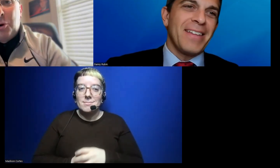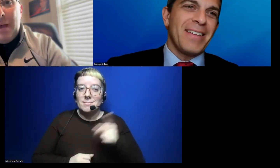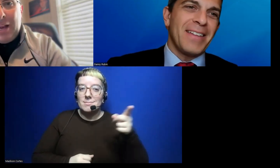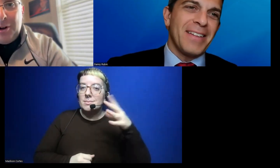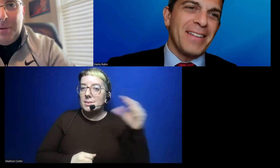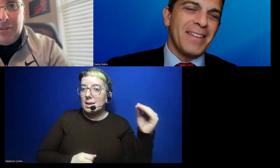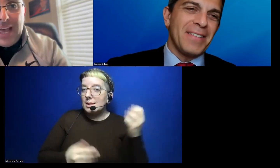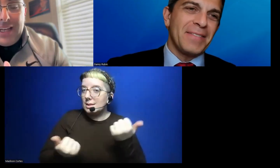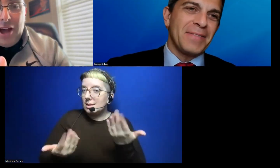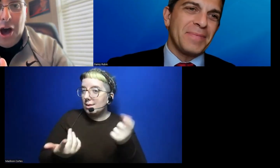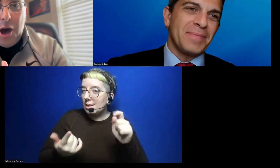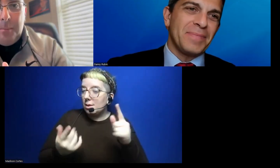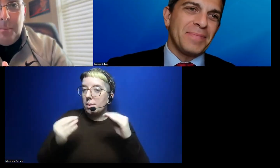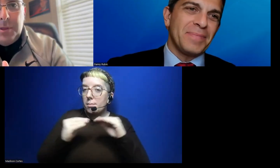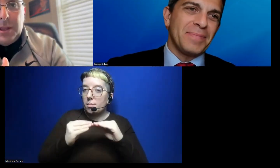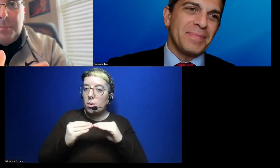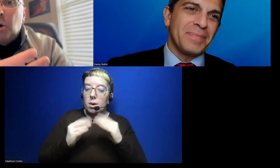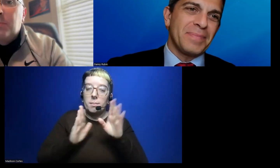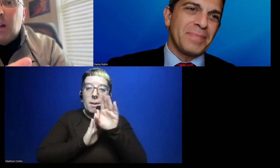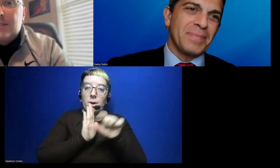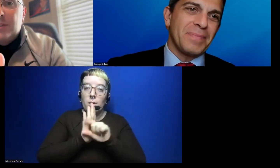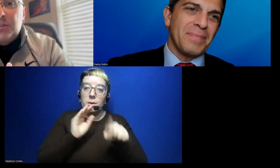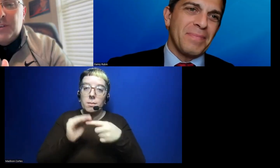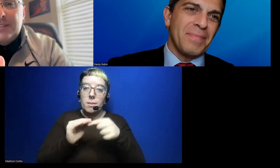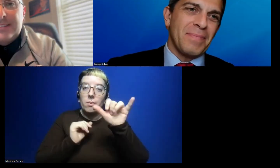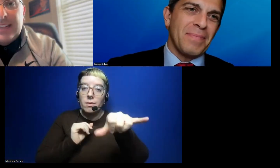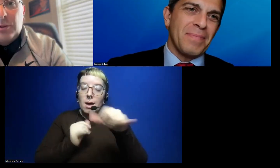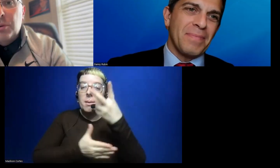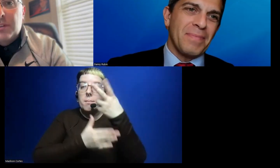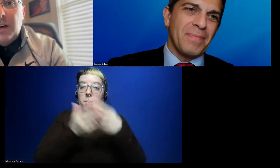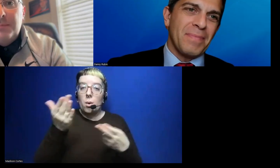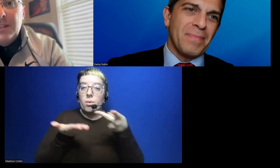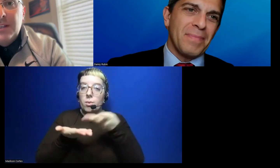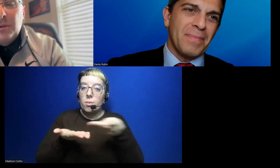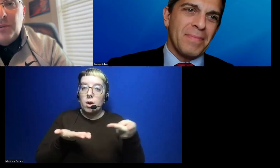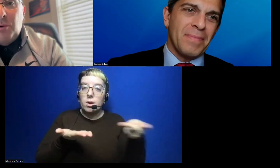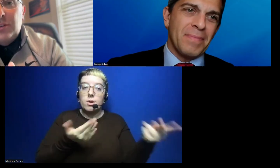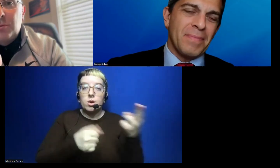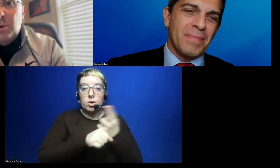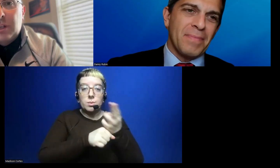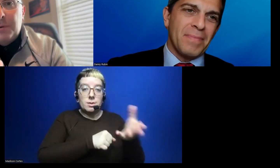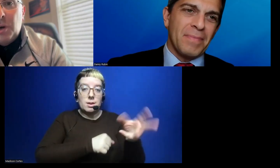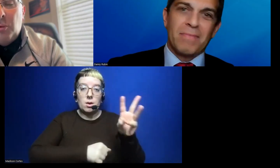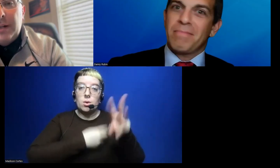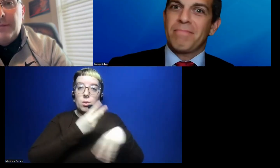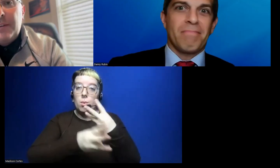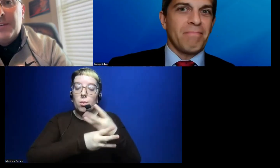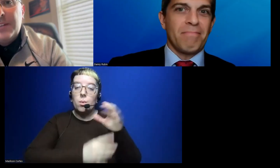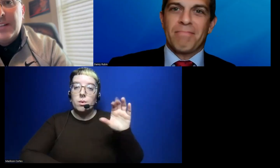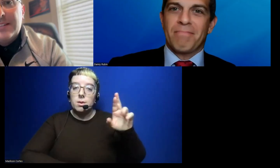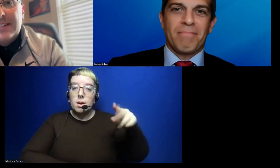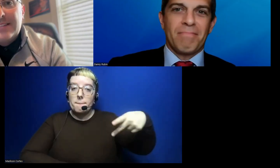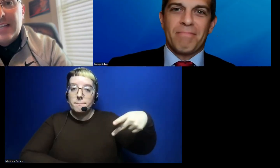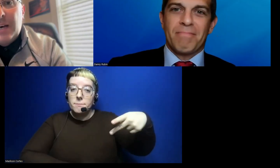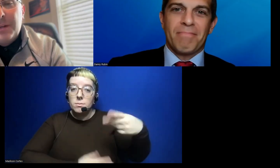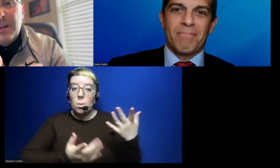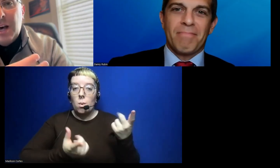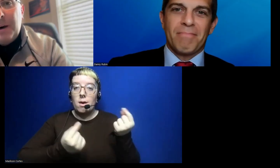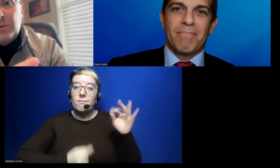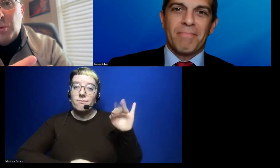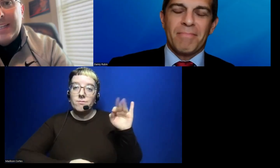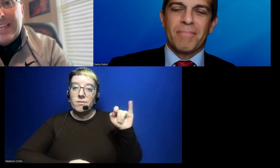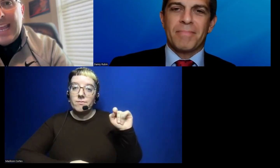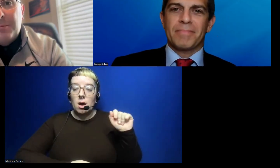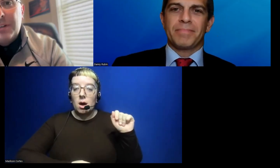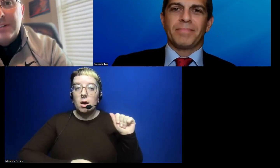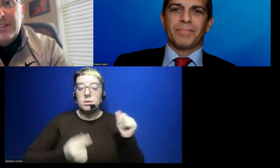you a little bit more background about that, the both products are used, for instance, at the World Cup. So if you've watched the World Cup at all, what FIFA does is they set up